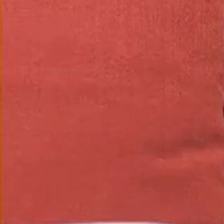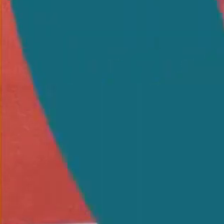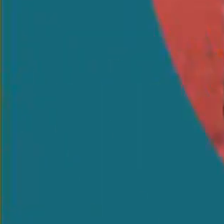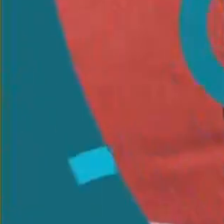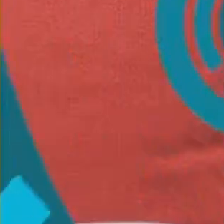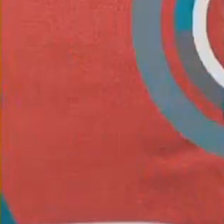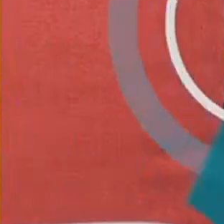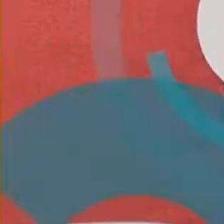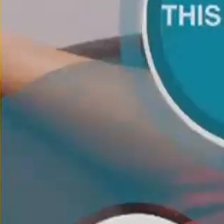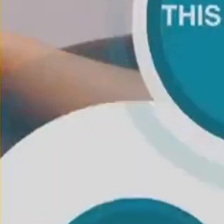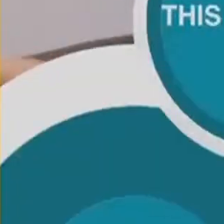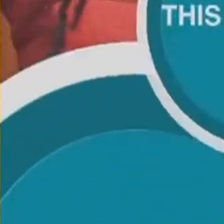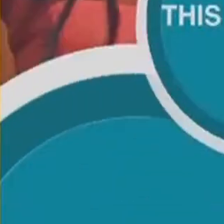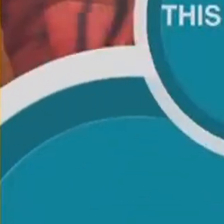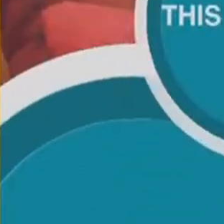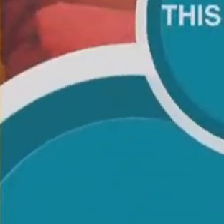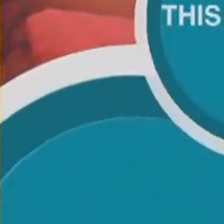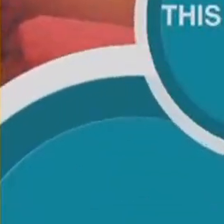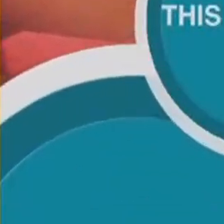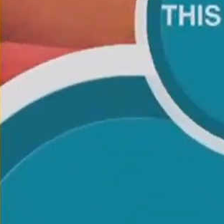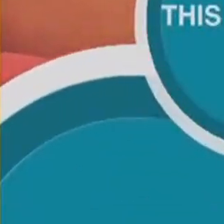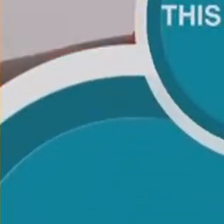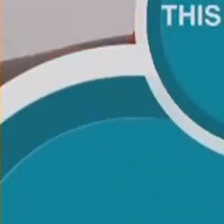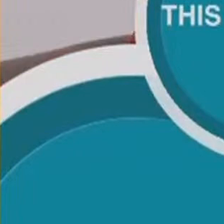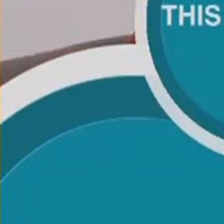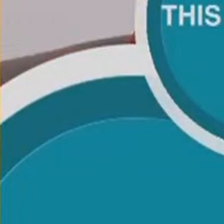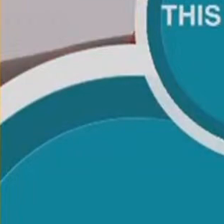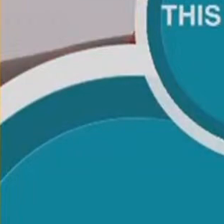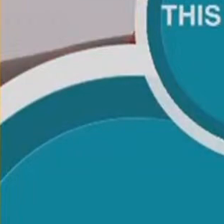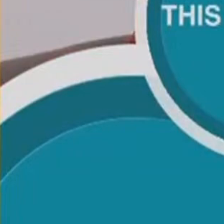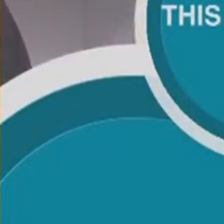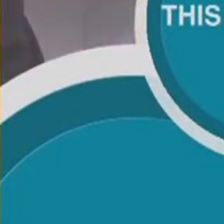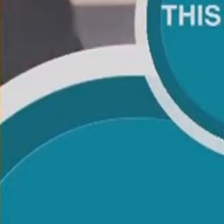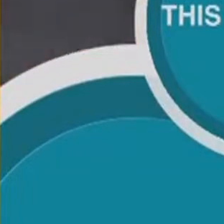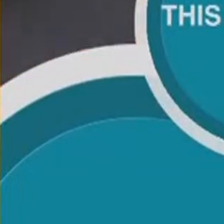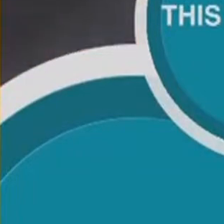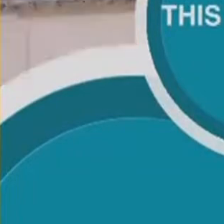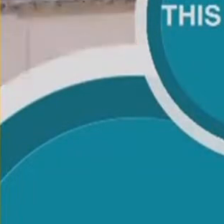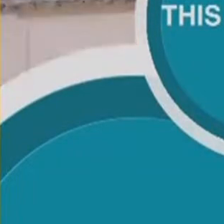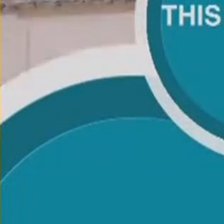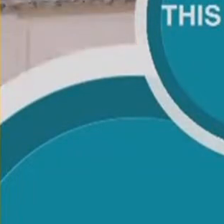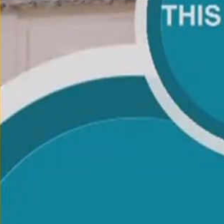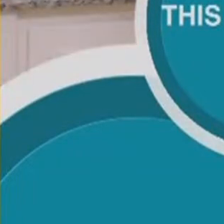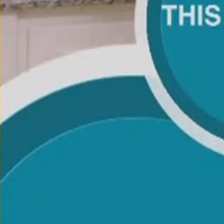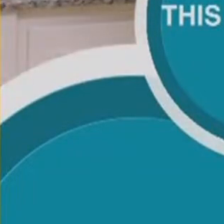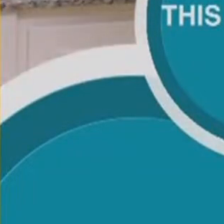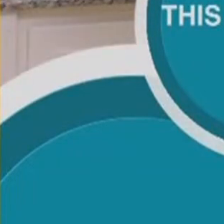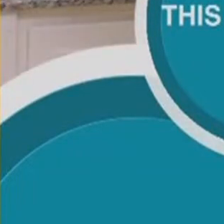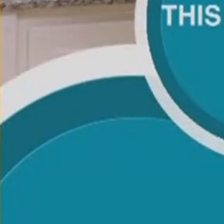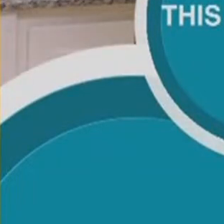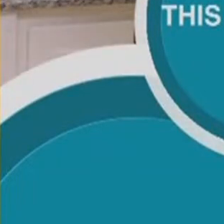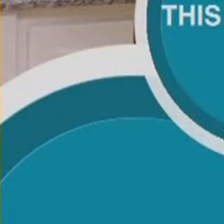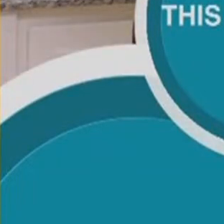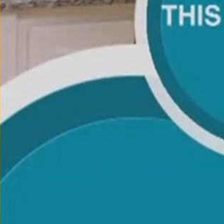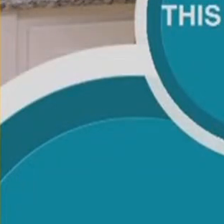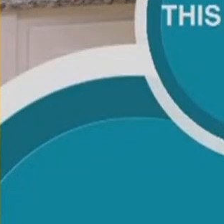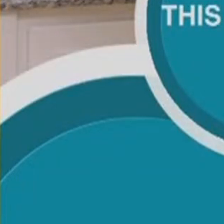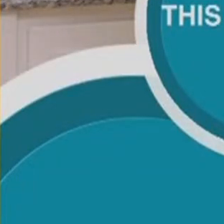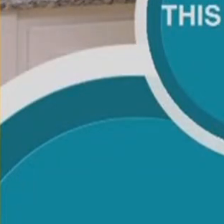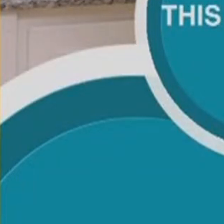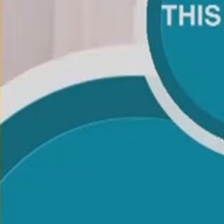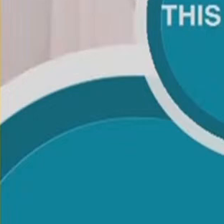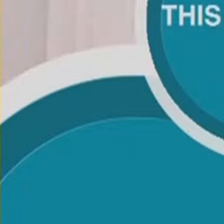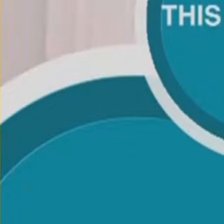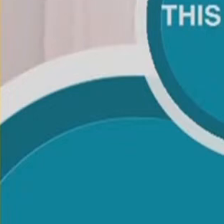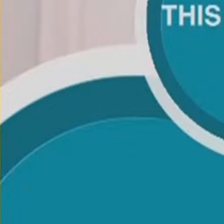She never bring no gift for me. Oh, Lord. That is me if it pink too. Call the admin. Farmer, what you making? You don't worry yourself. Mind your business before your business